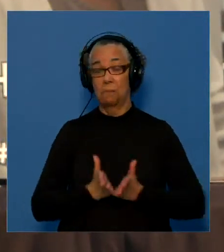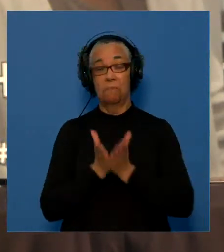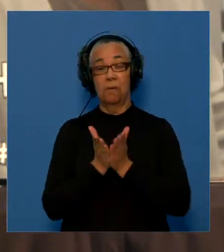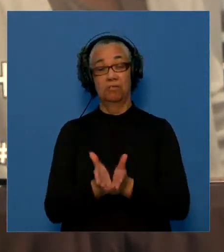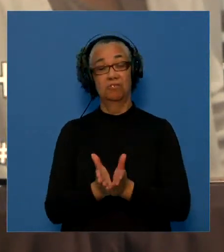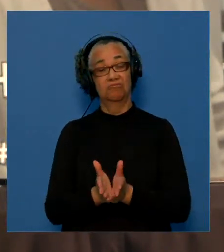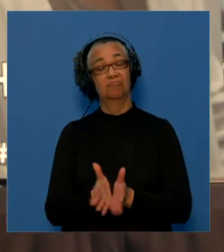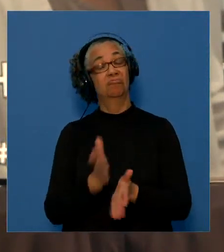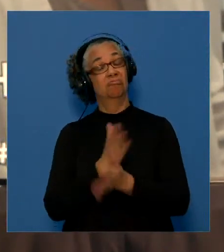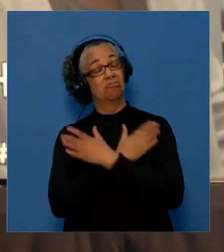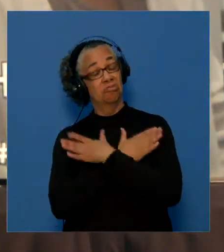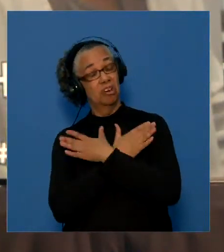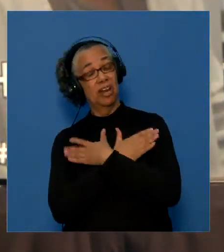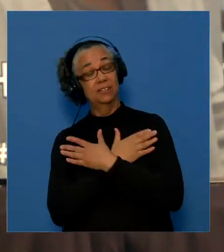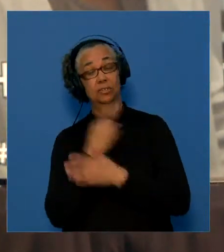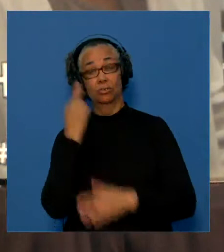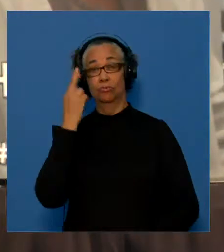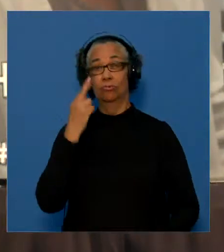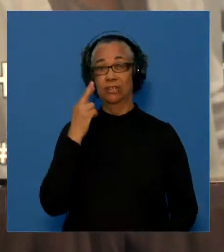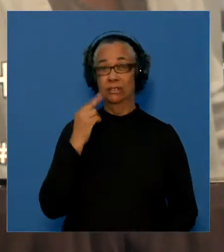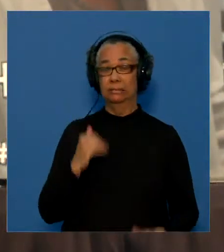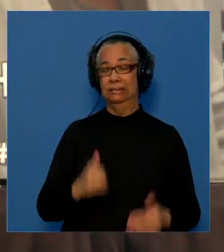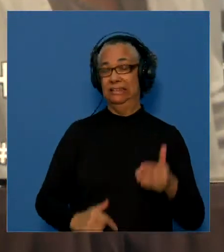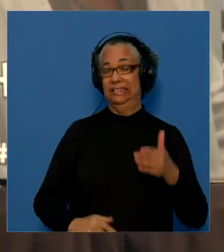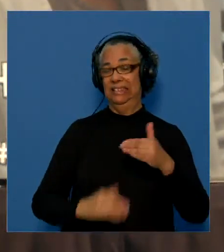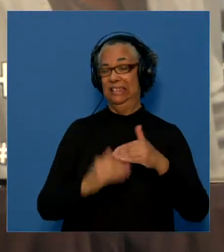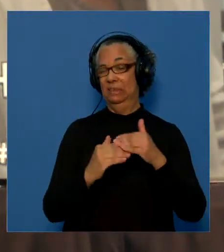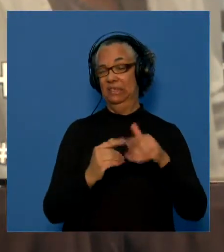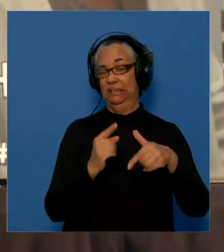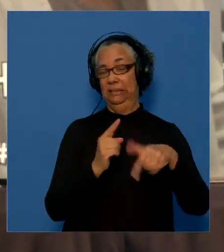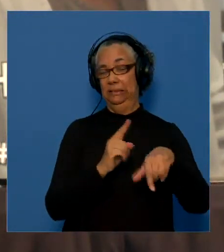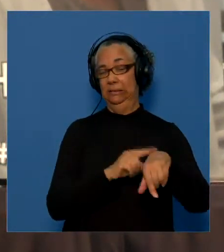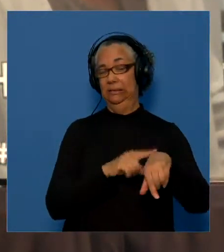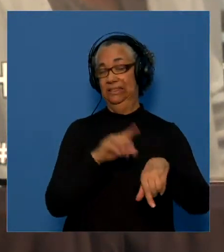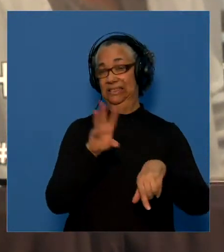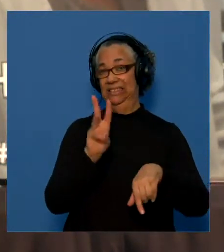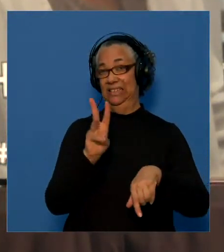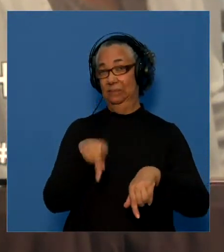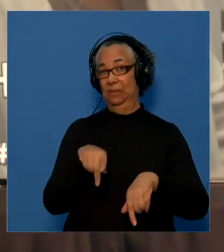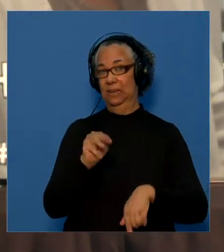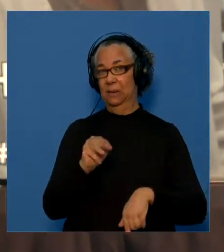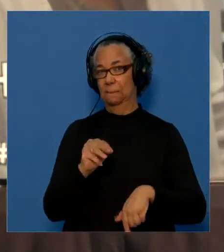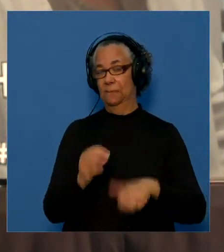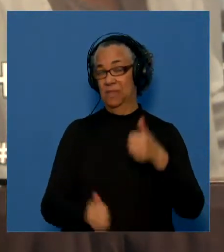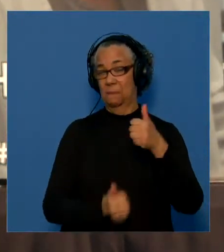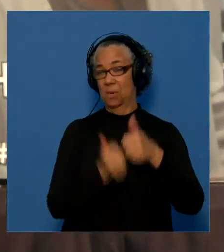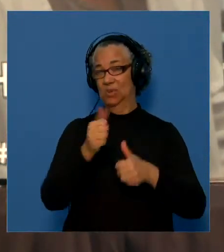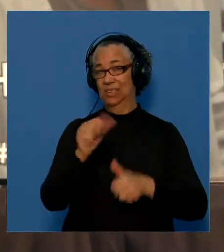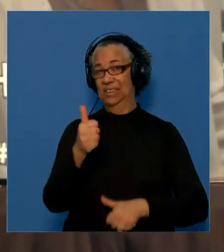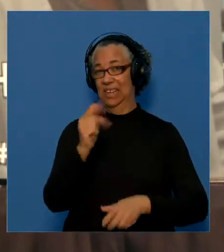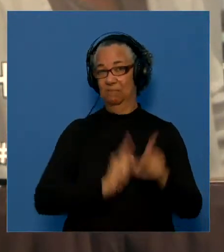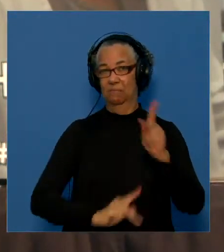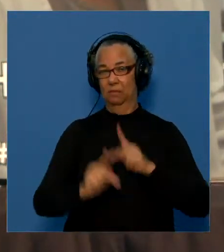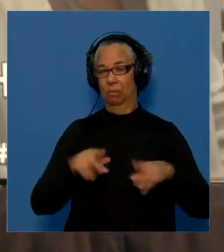recreational purposes up until 6 p.m. A maximum gathering of 10 persons is